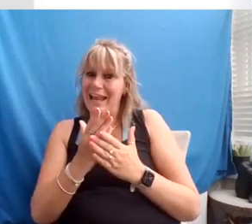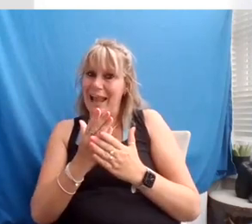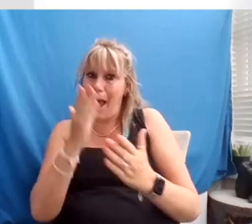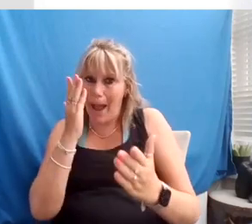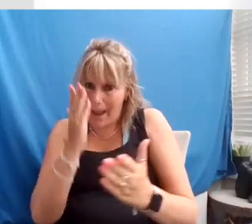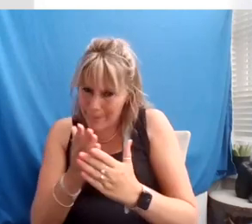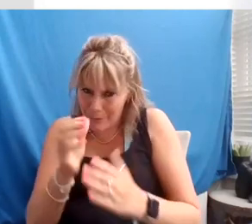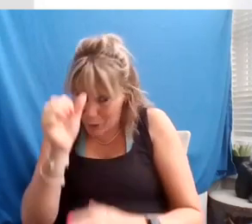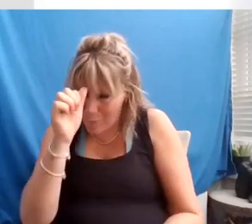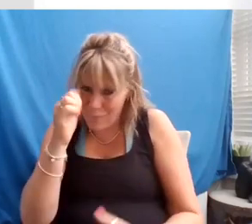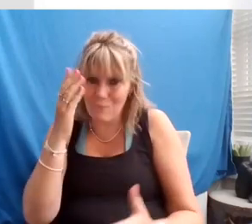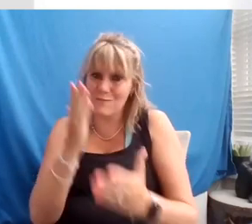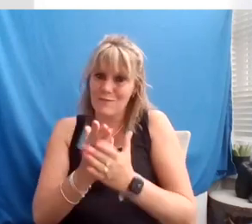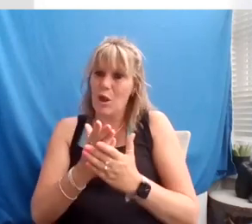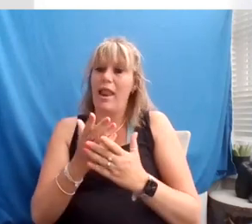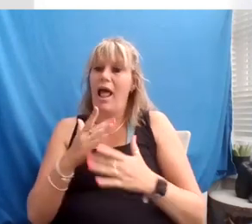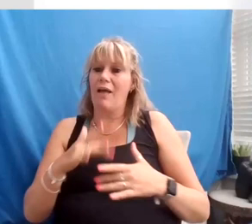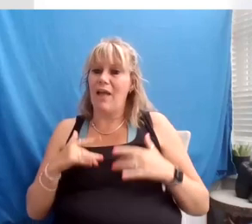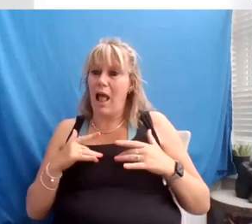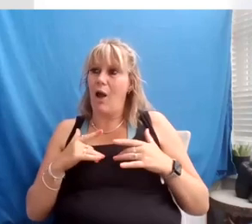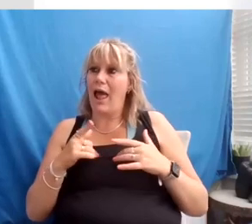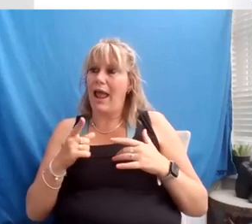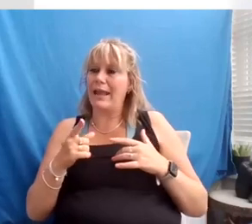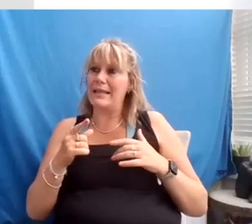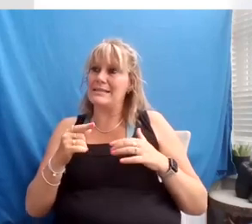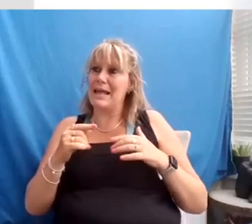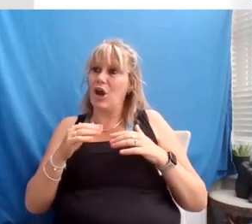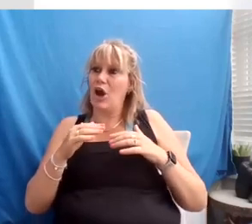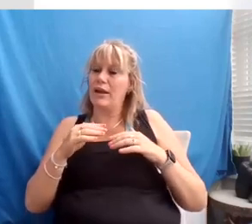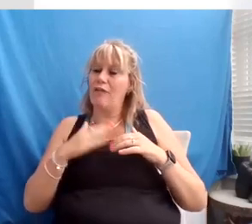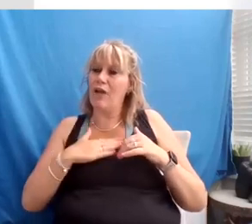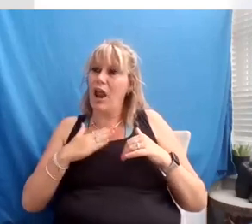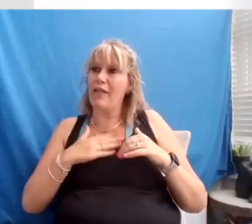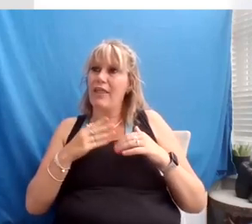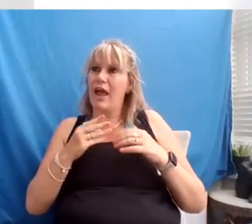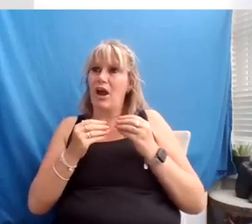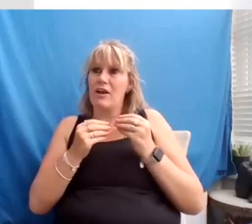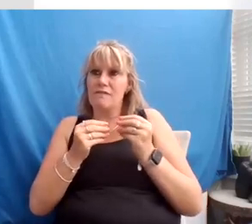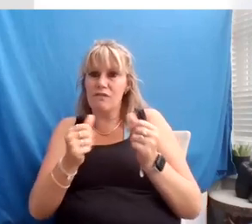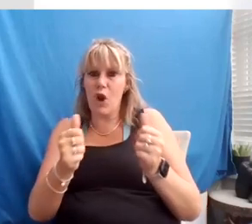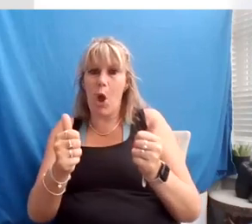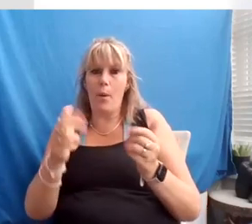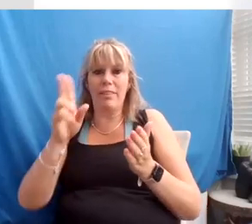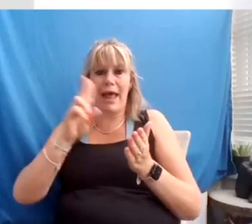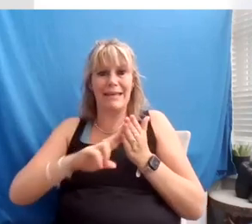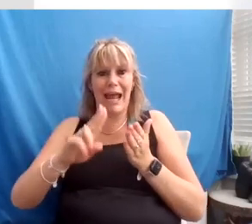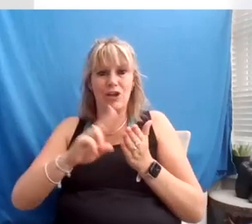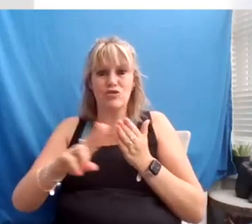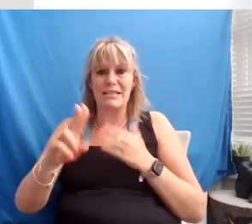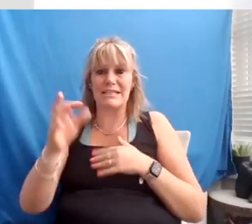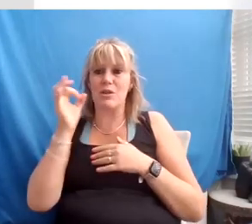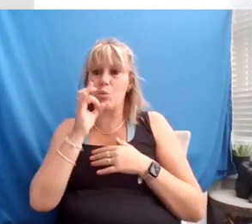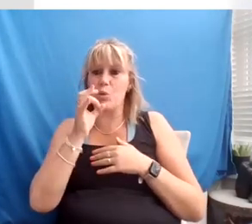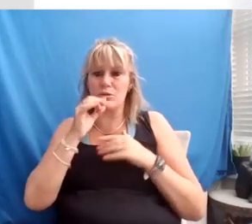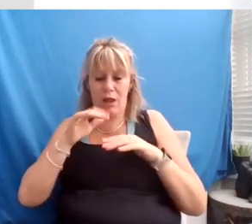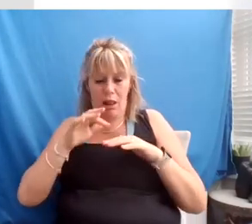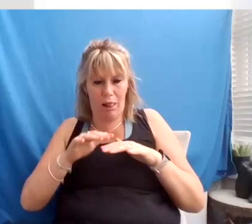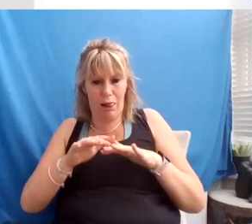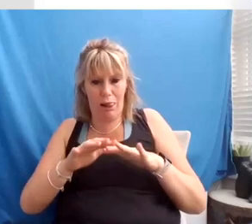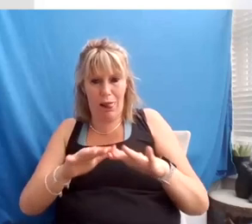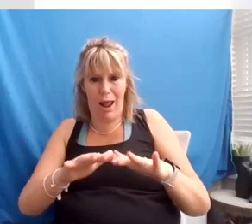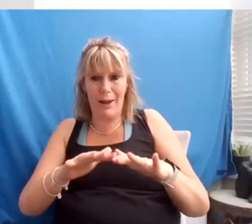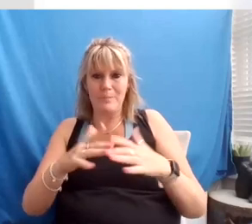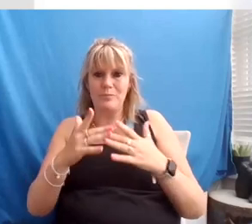the flow of the water and the naturalness of it and the kind of minimalism of the black